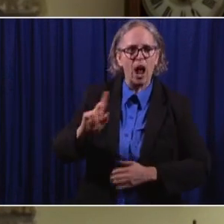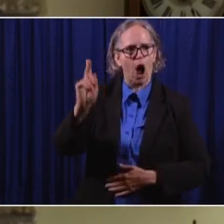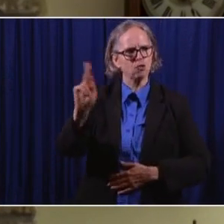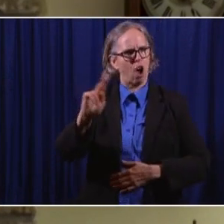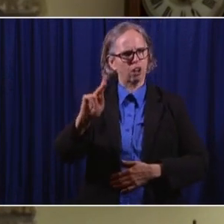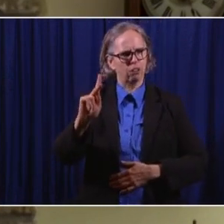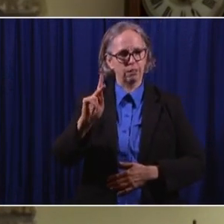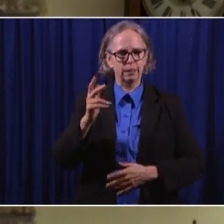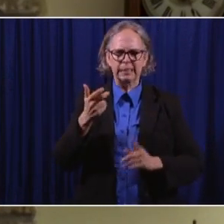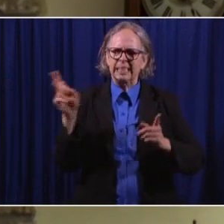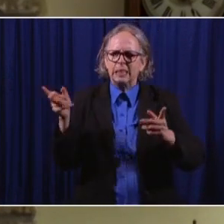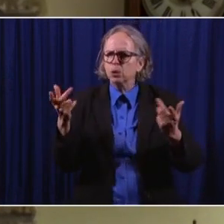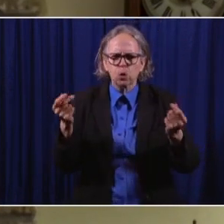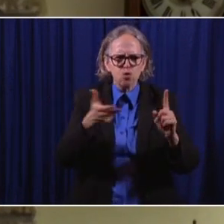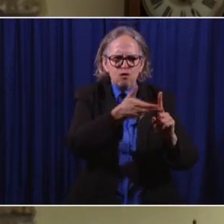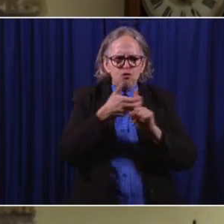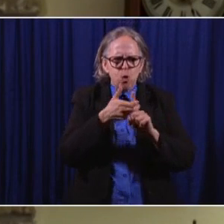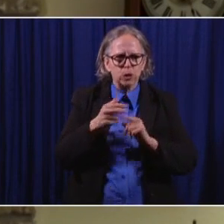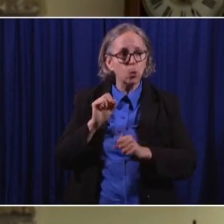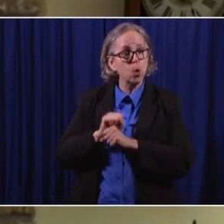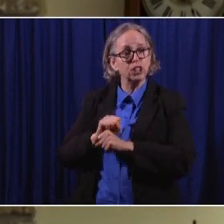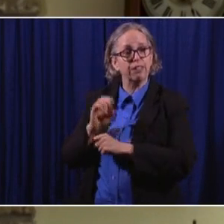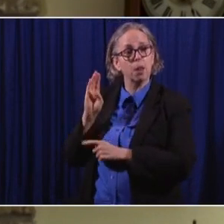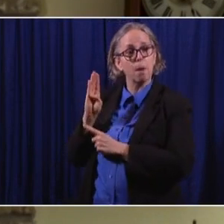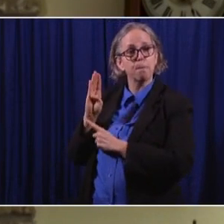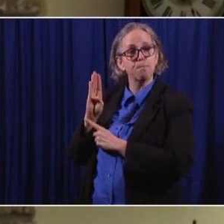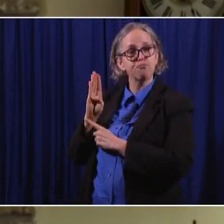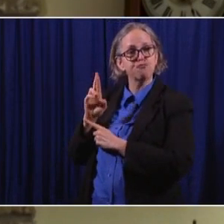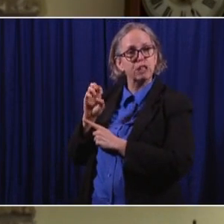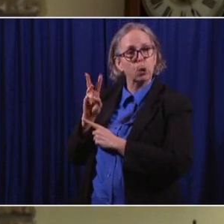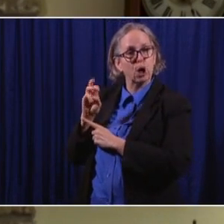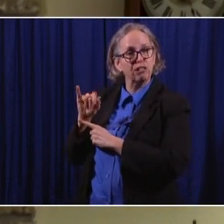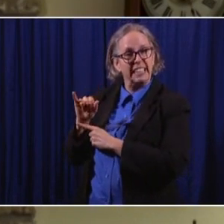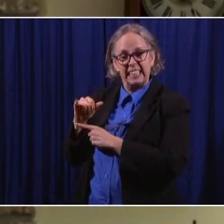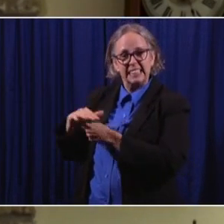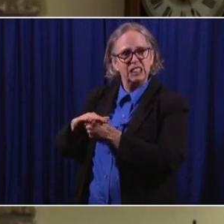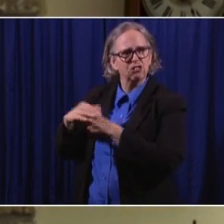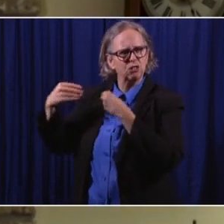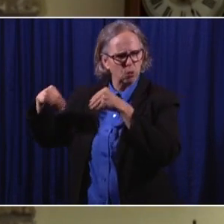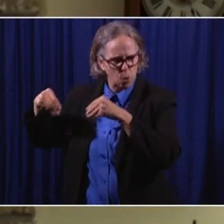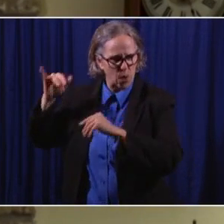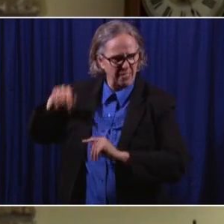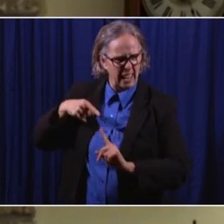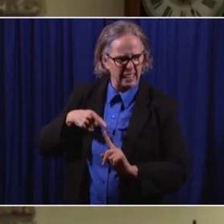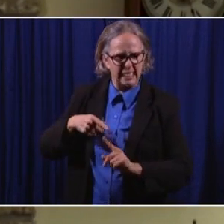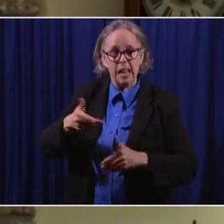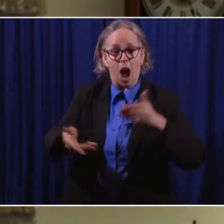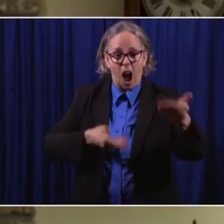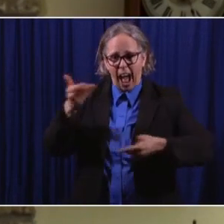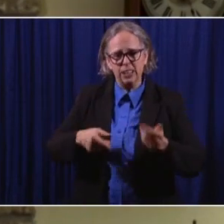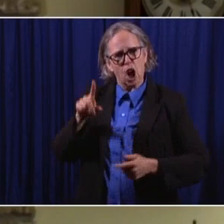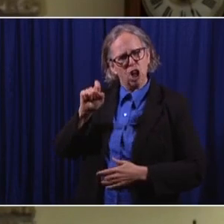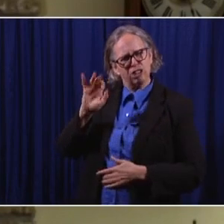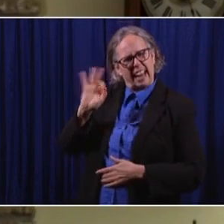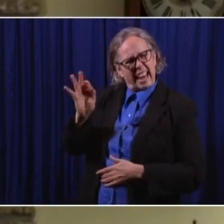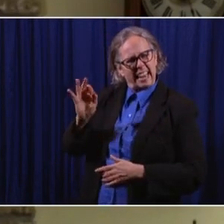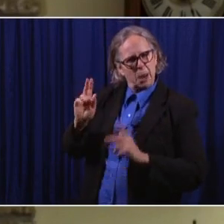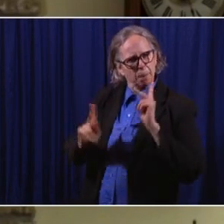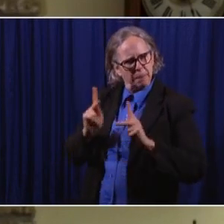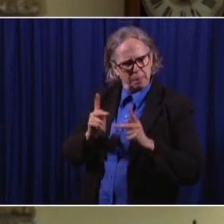District store. He has hired 190 people since the start of the pandemic. These are essential workers on the front